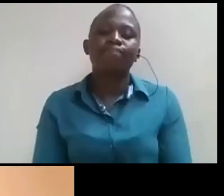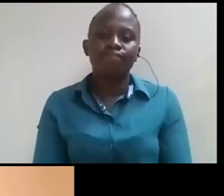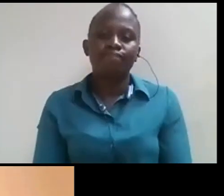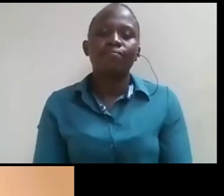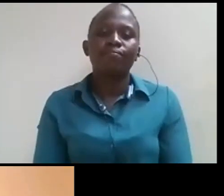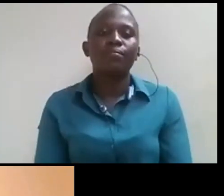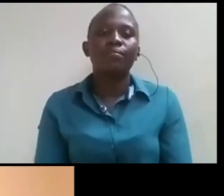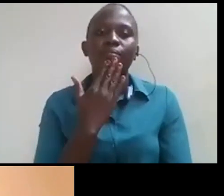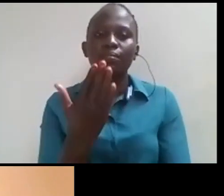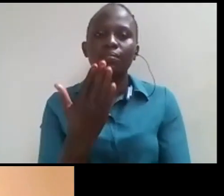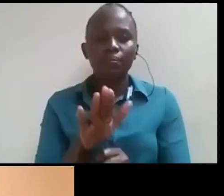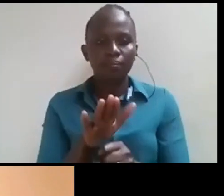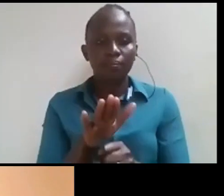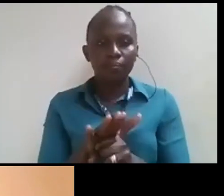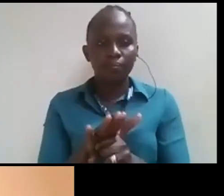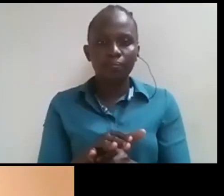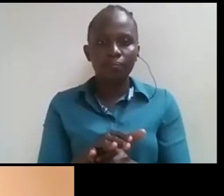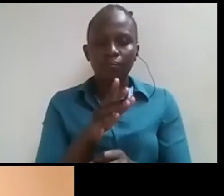here.